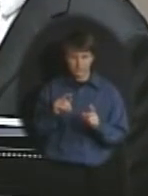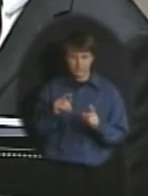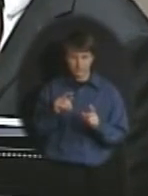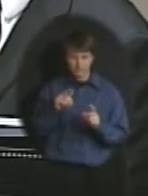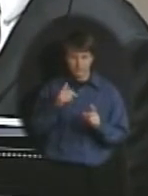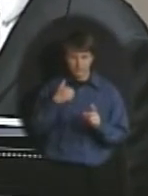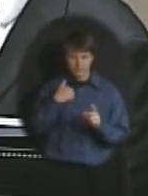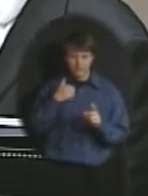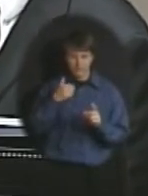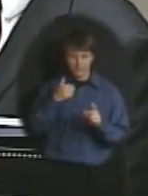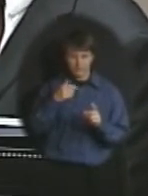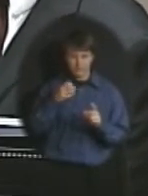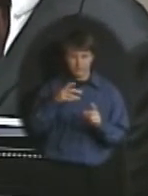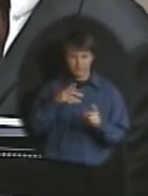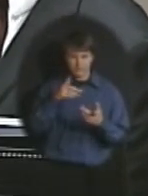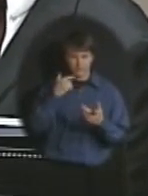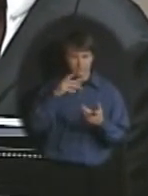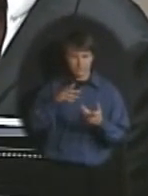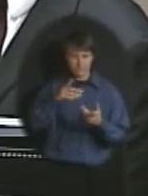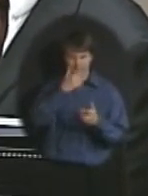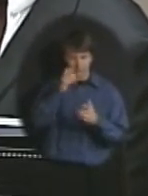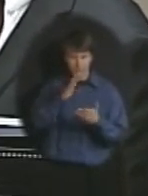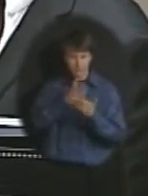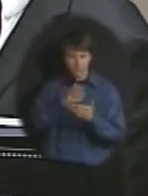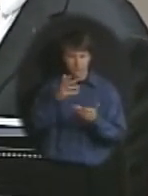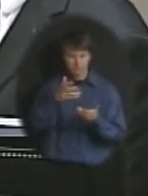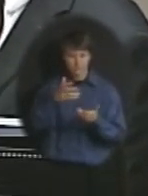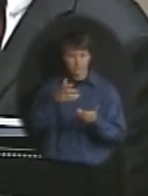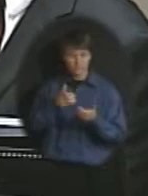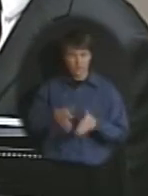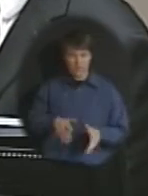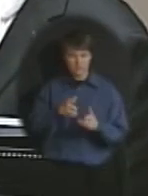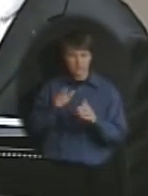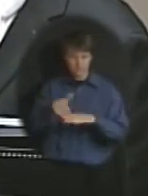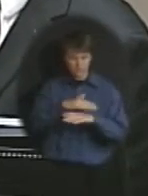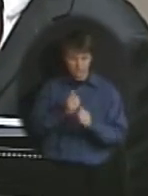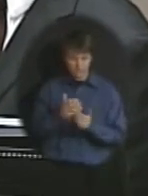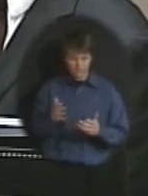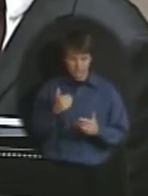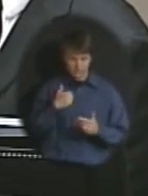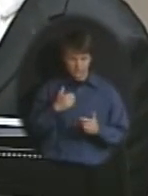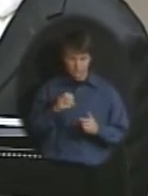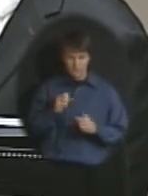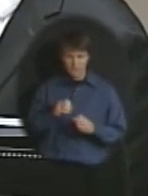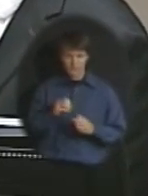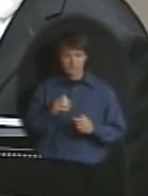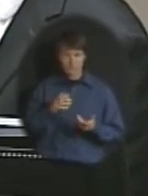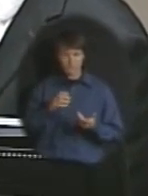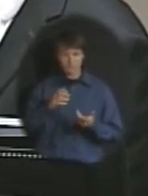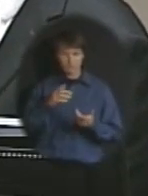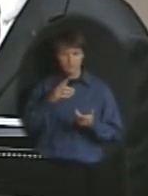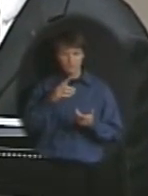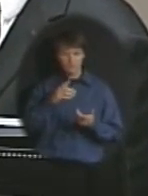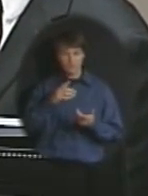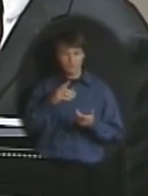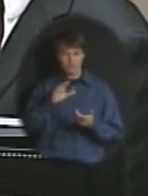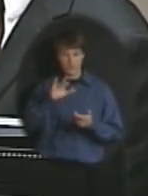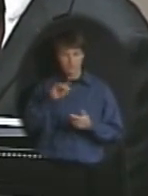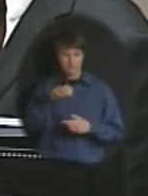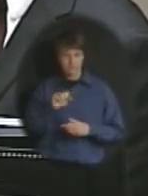to deplete that reserve because of those stop loss coverages that would kick in the event of major